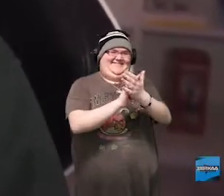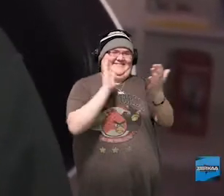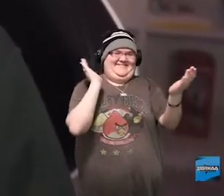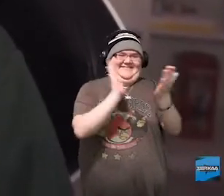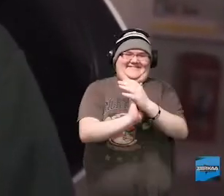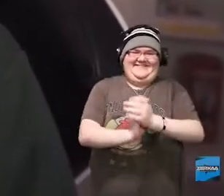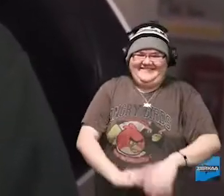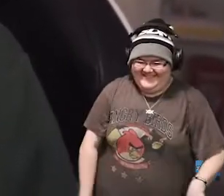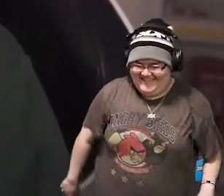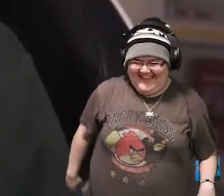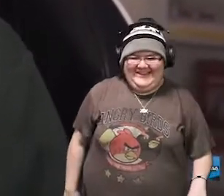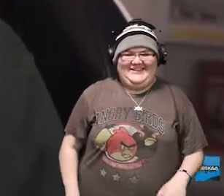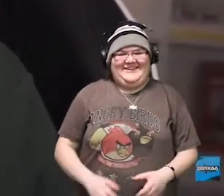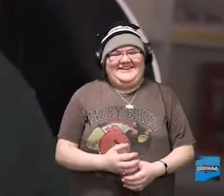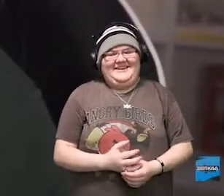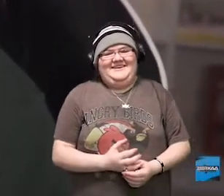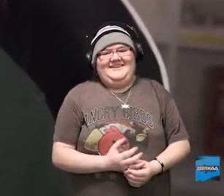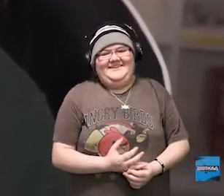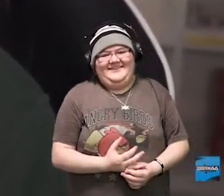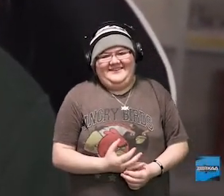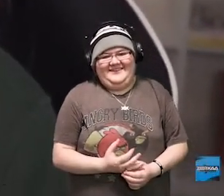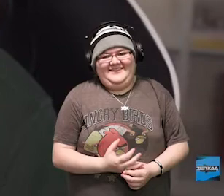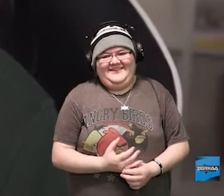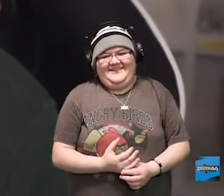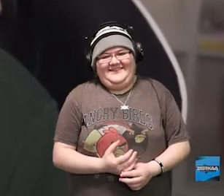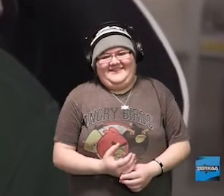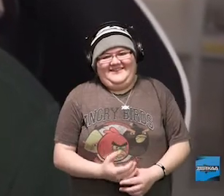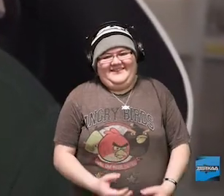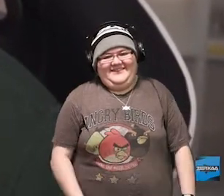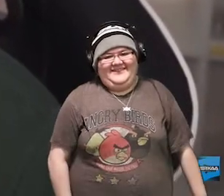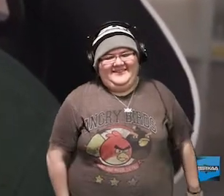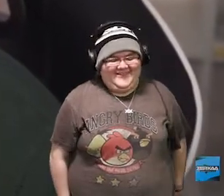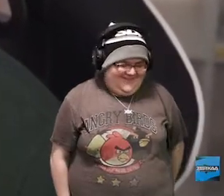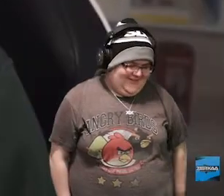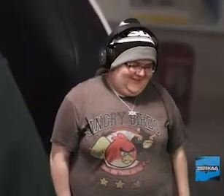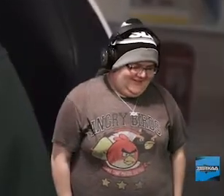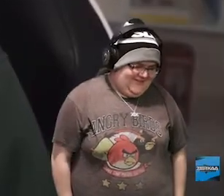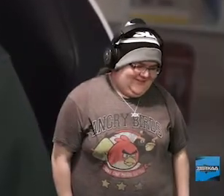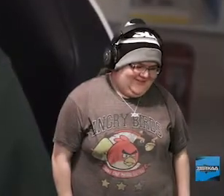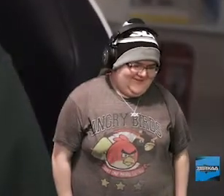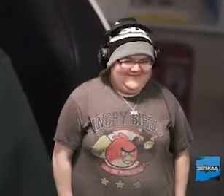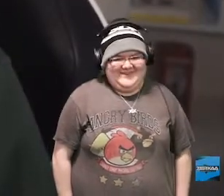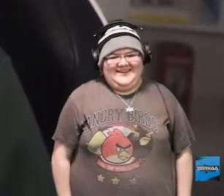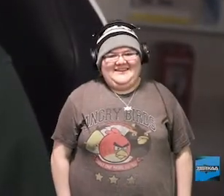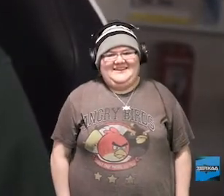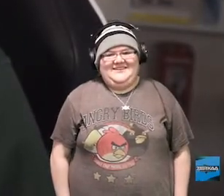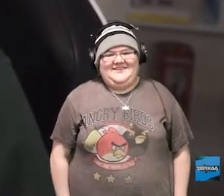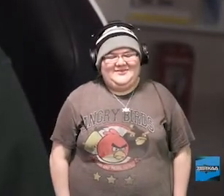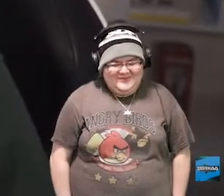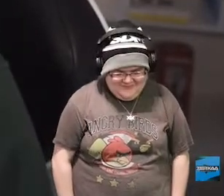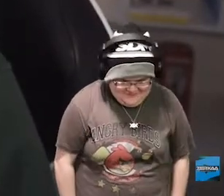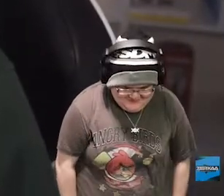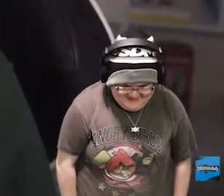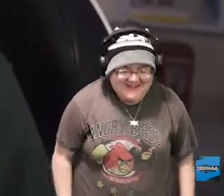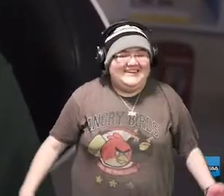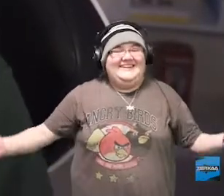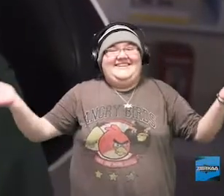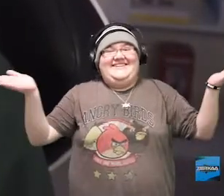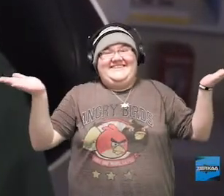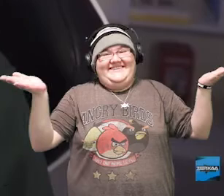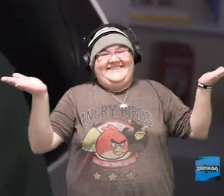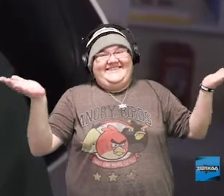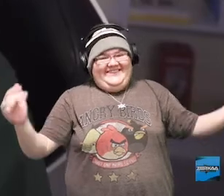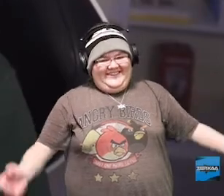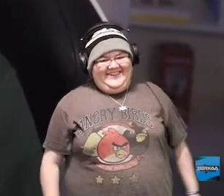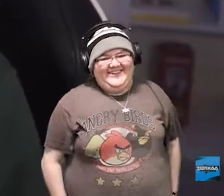you gotta let him know. I don't think he'll come through. Like, I don't think he'll ever come through to a Simon charity match or a Simon Sunday, to be honest. But you never know, all